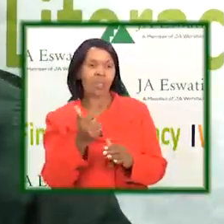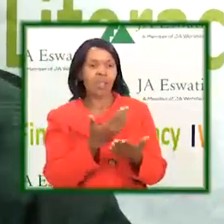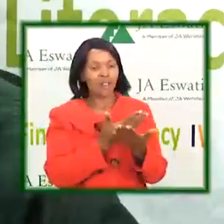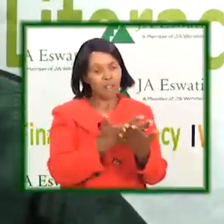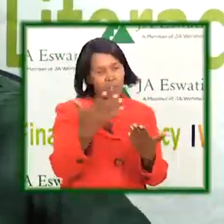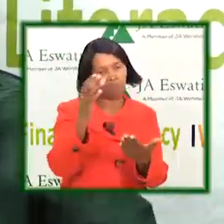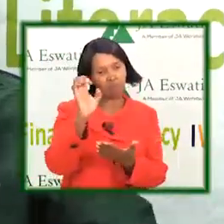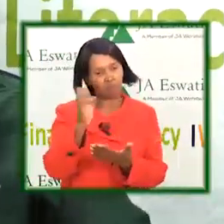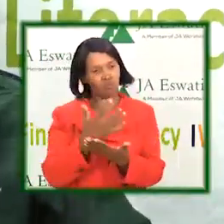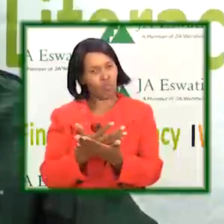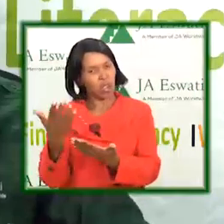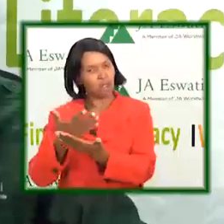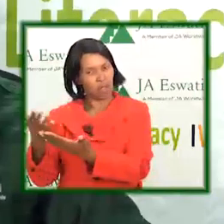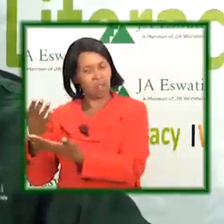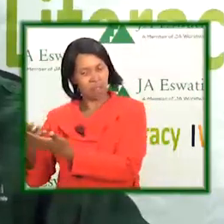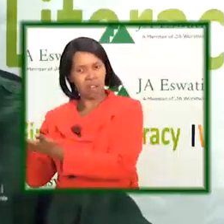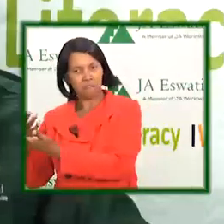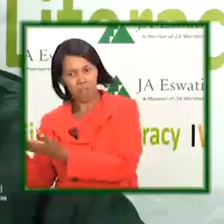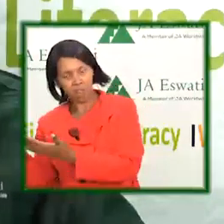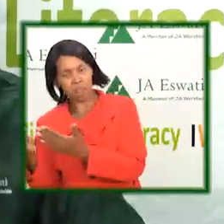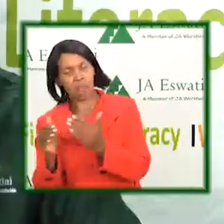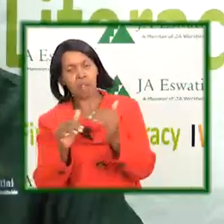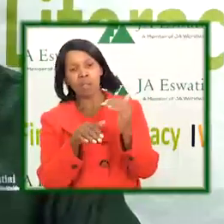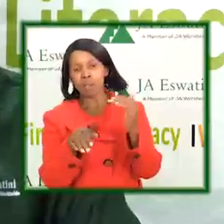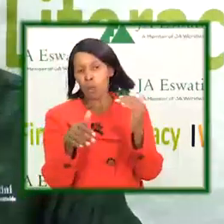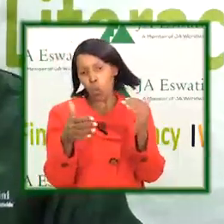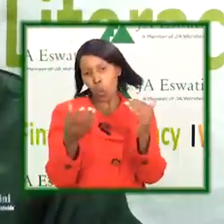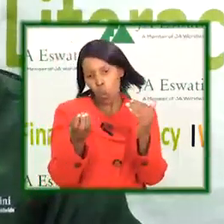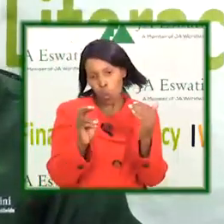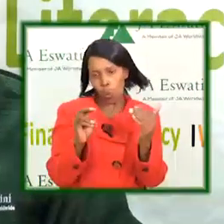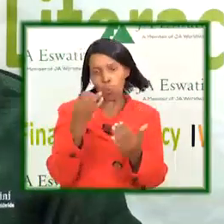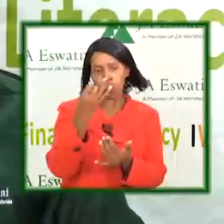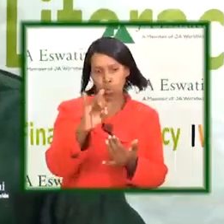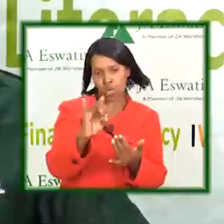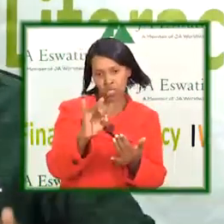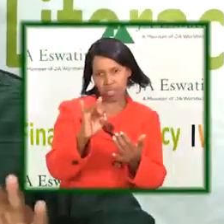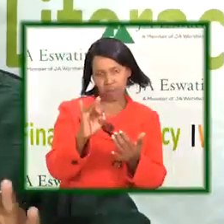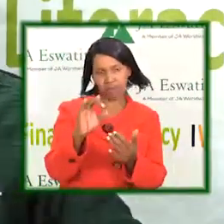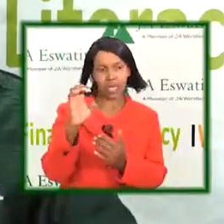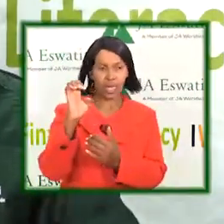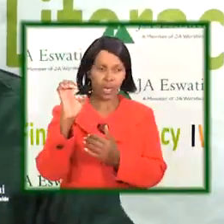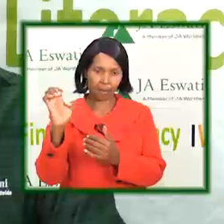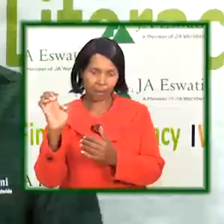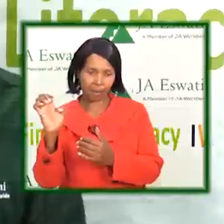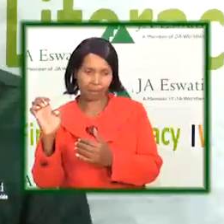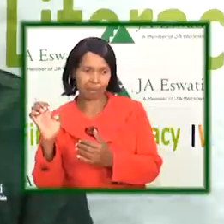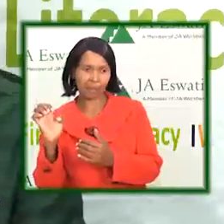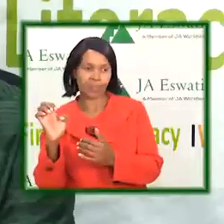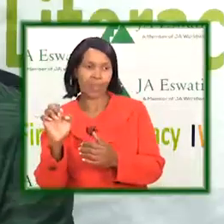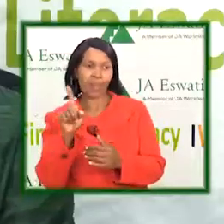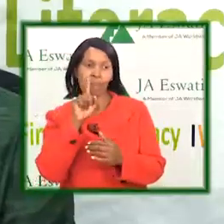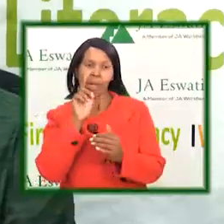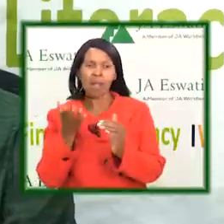20 emalangeni. It can be any amount between 5 emalangeni or 20 emalangeni, but we don't exceed the